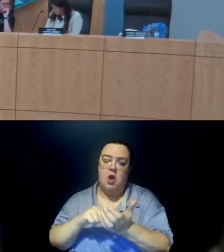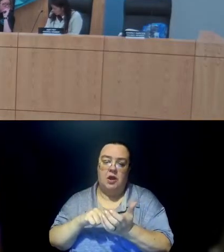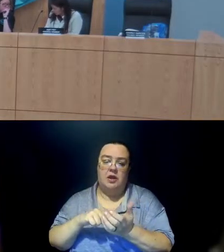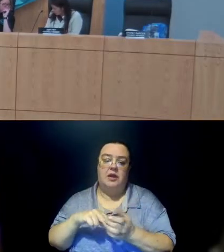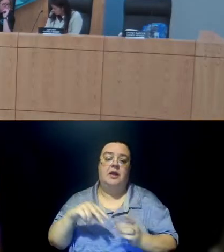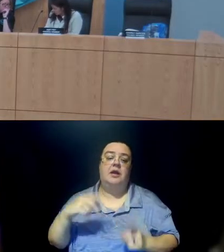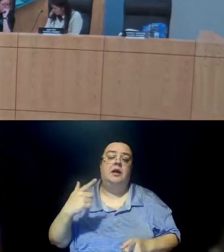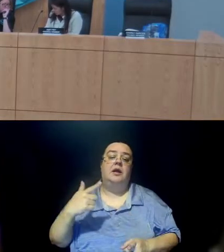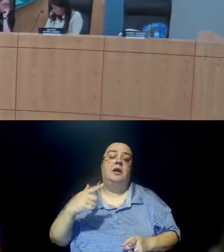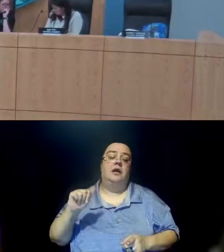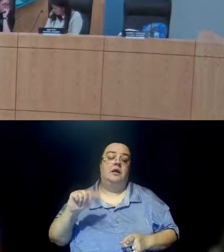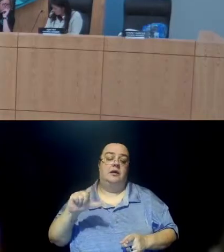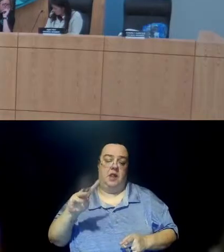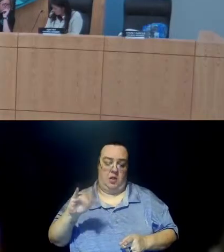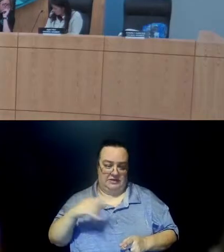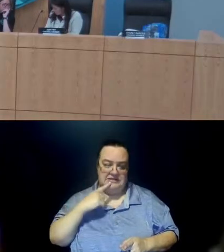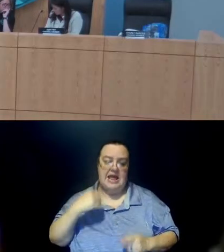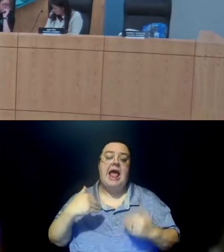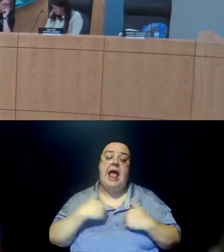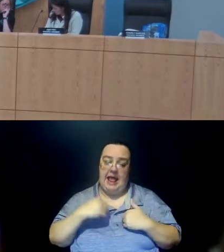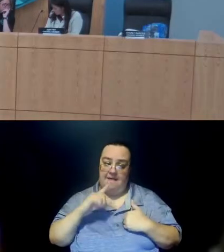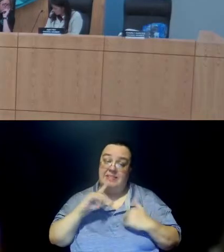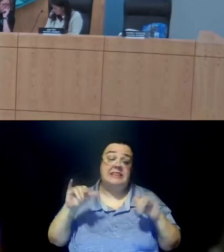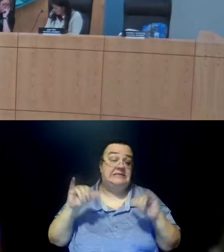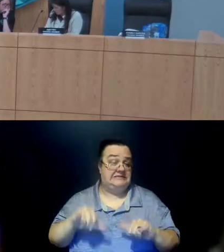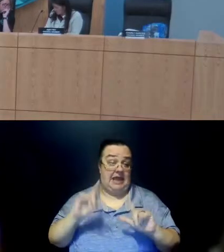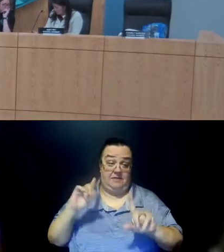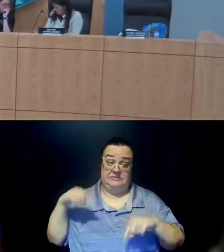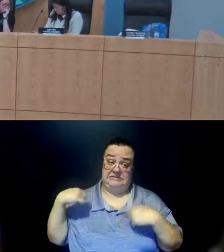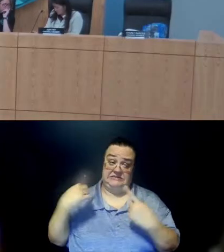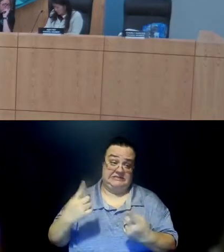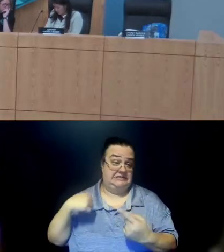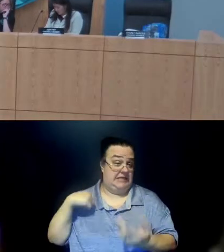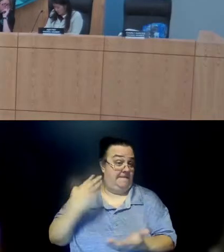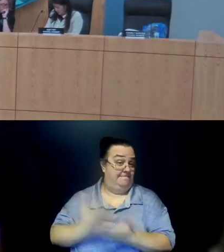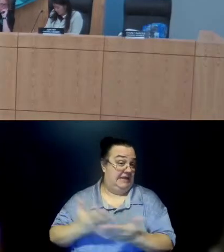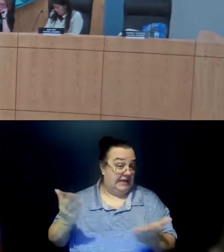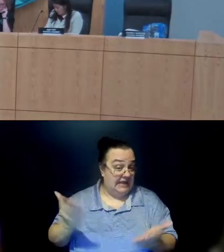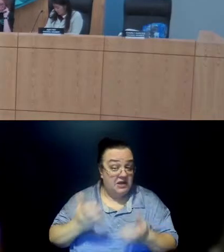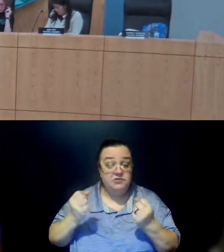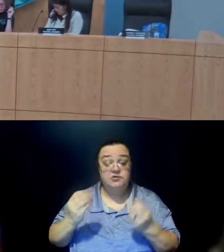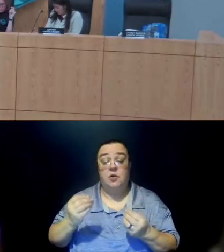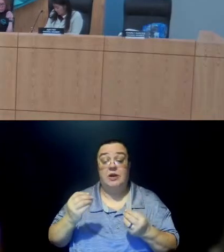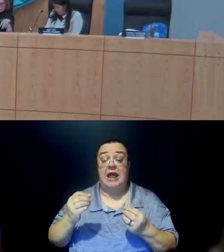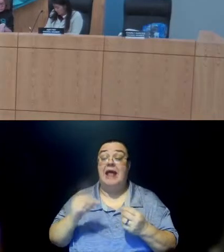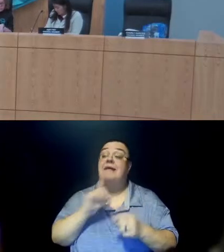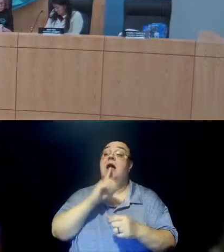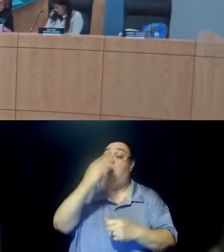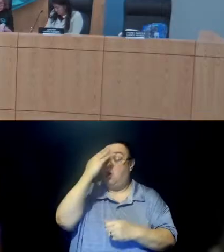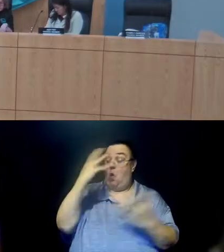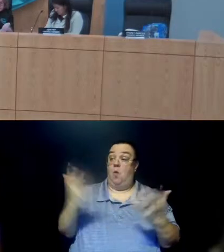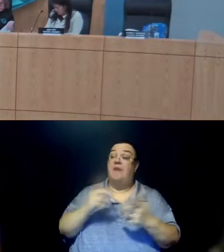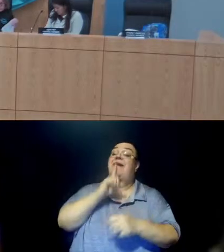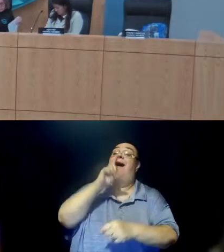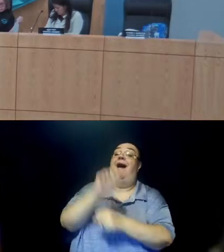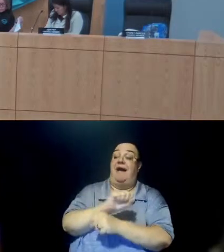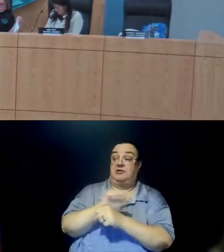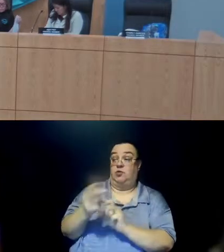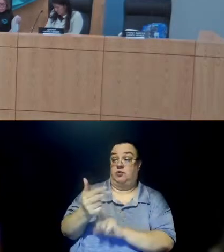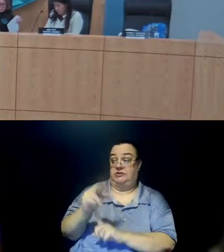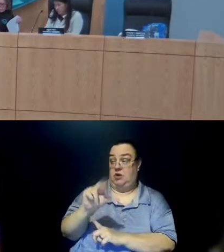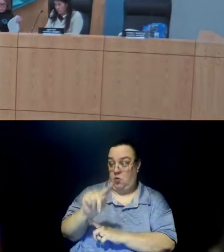same ever since I've been here. So as far as knowing what the actual hotel rate is, I know there's